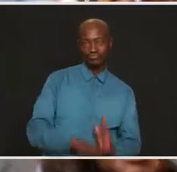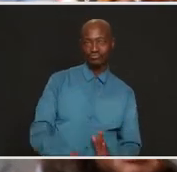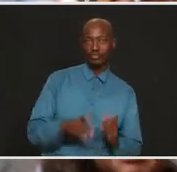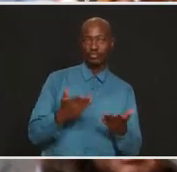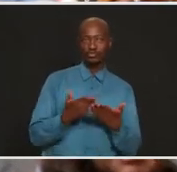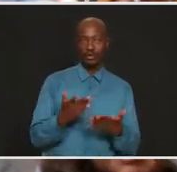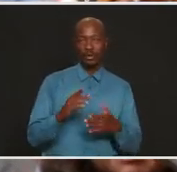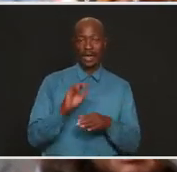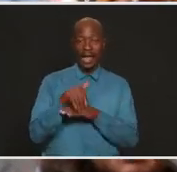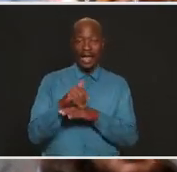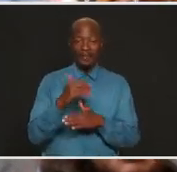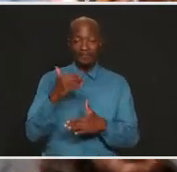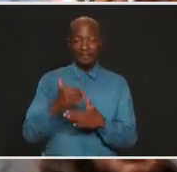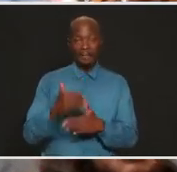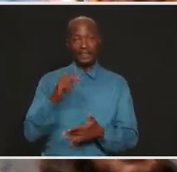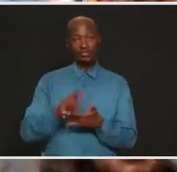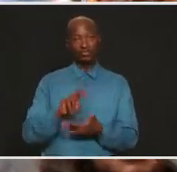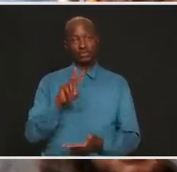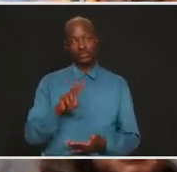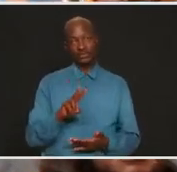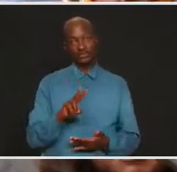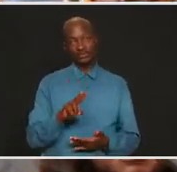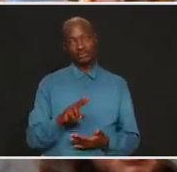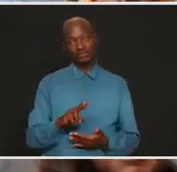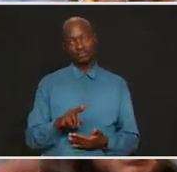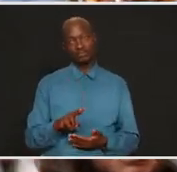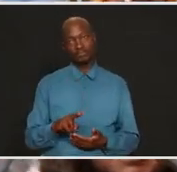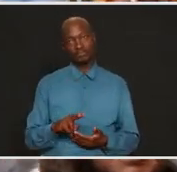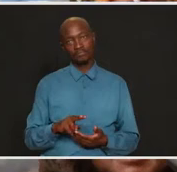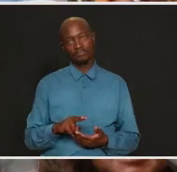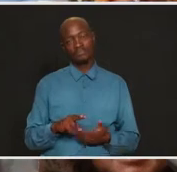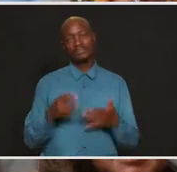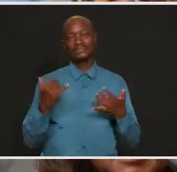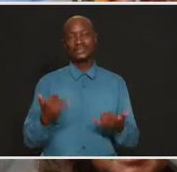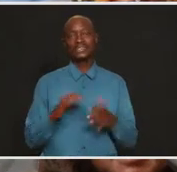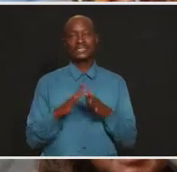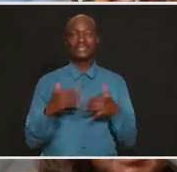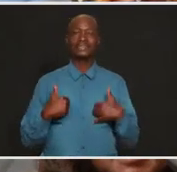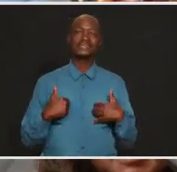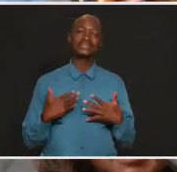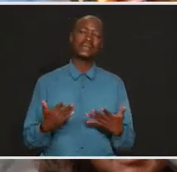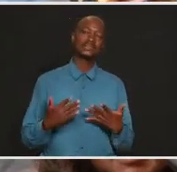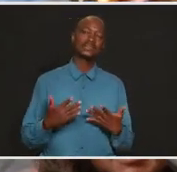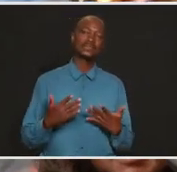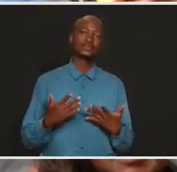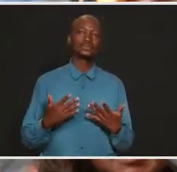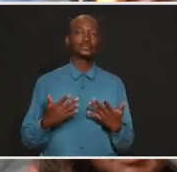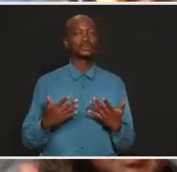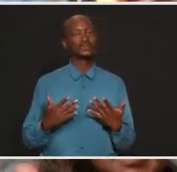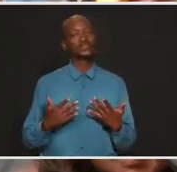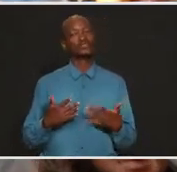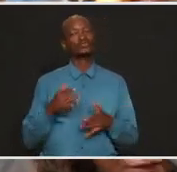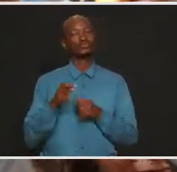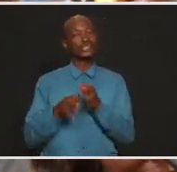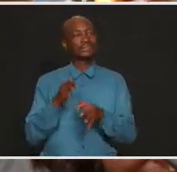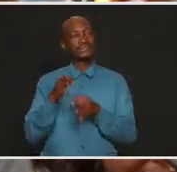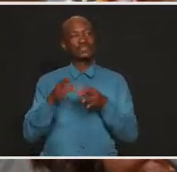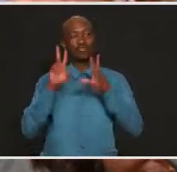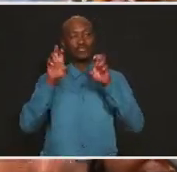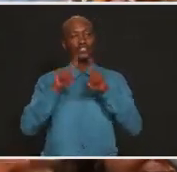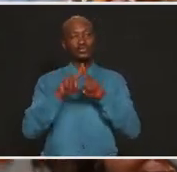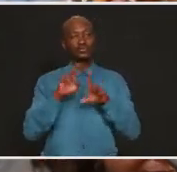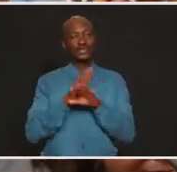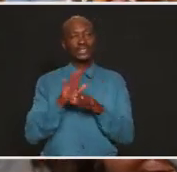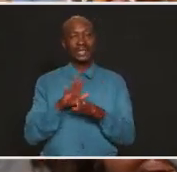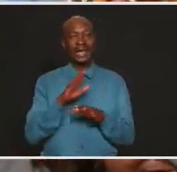page 12. it's now uh starts to speak of issues that are no